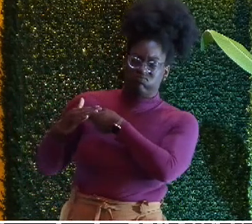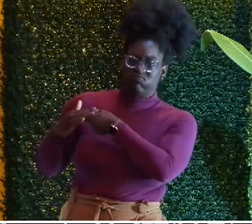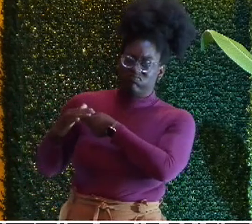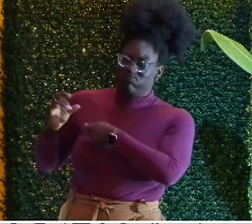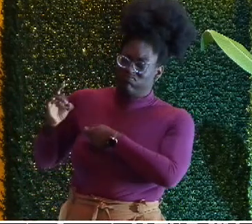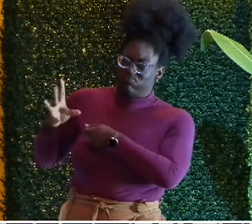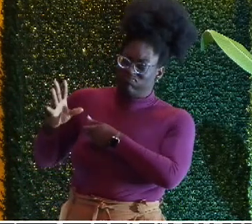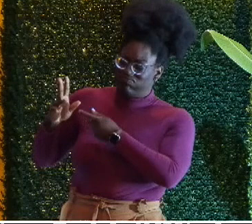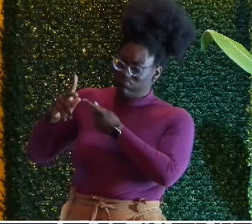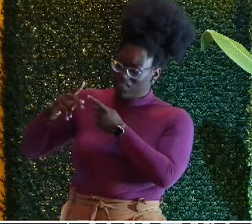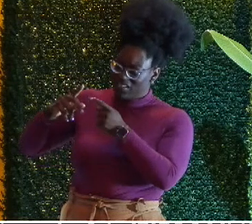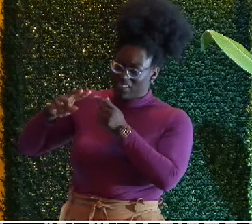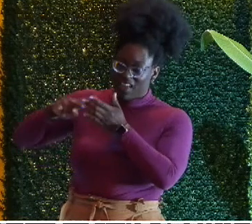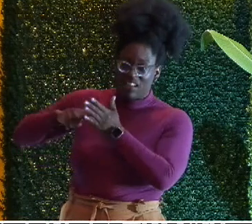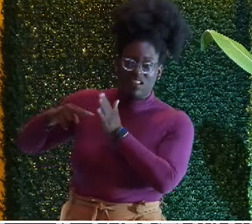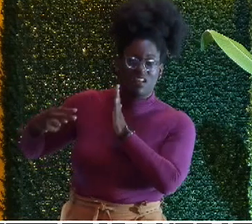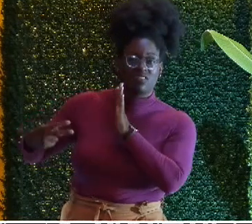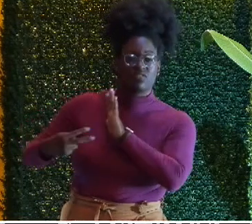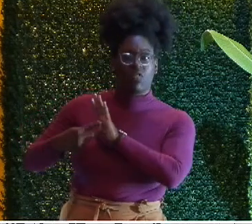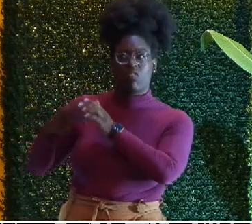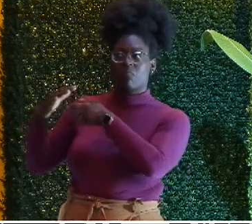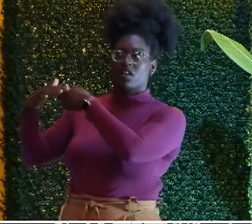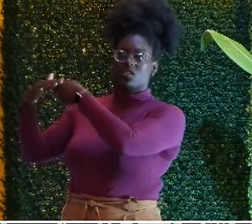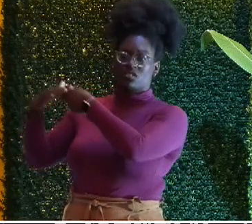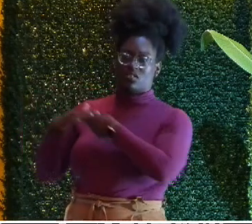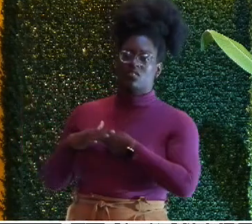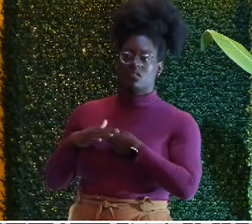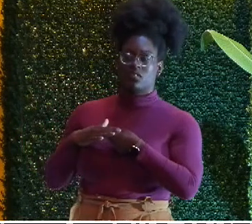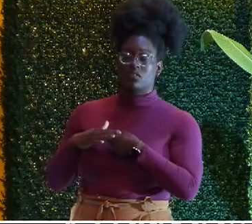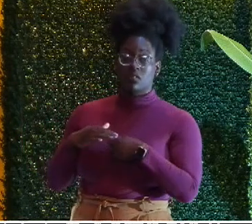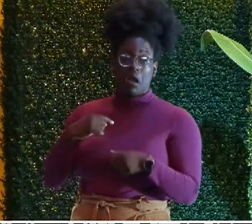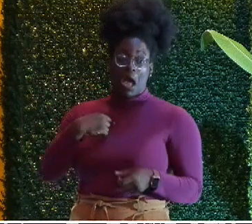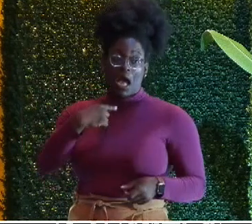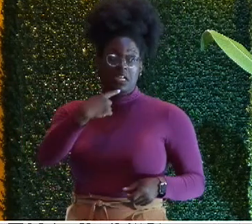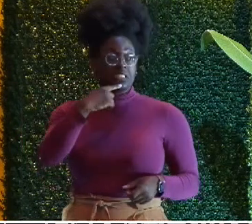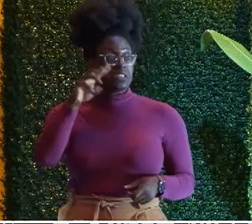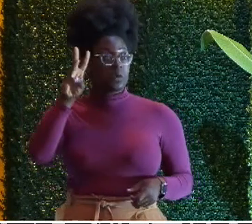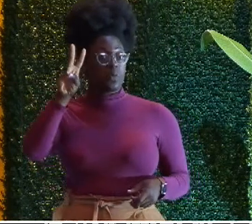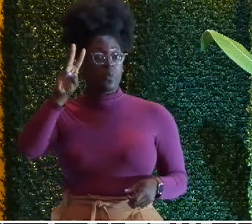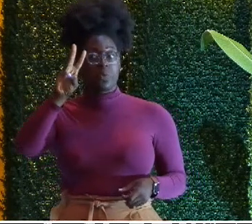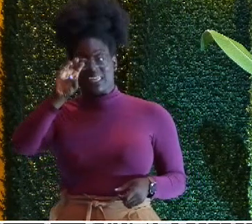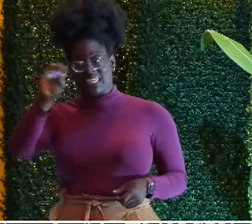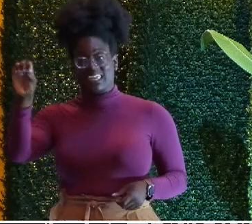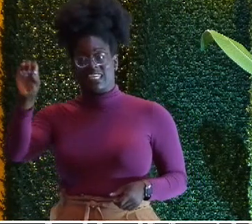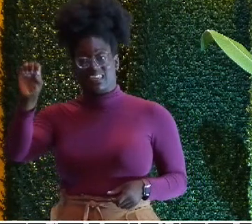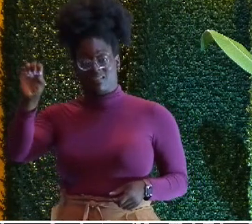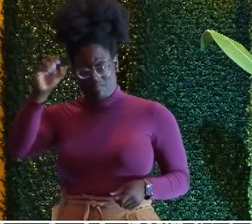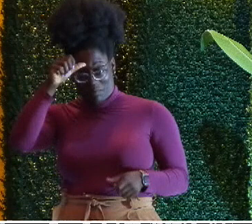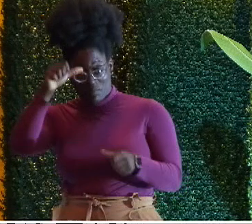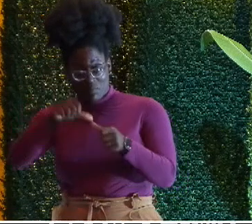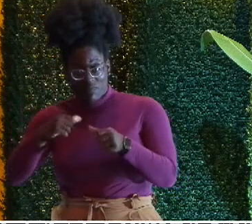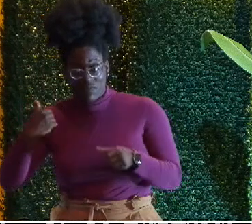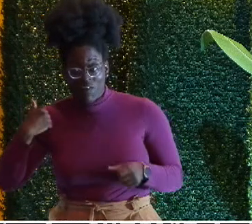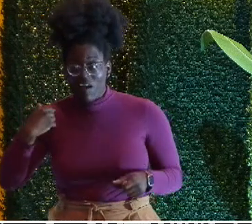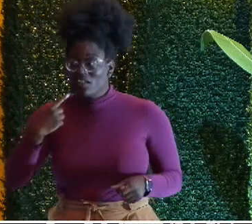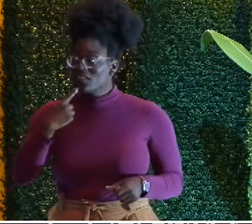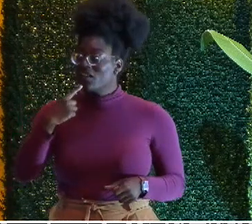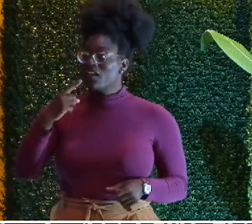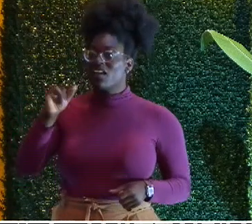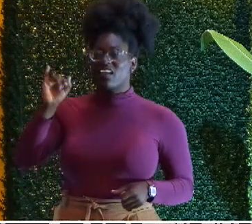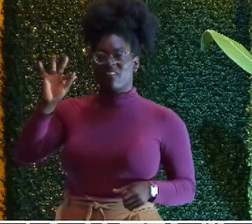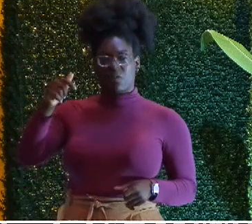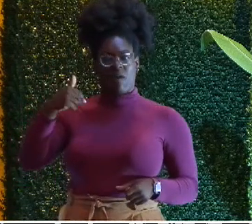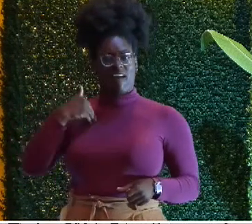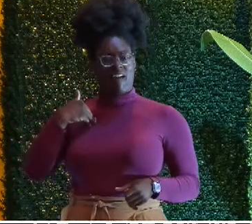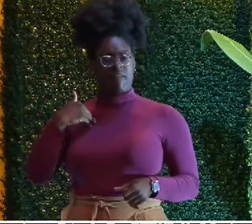I said we, you know what I'm saying? Because like I said, wherever femininity pops up, they want to oppress